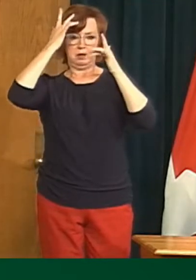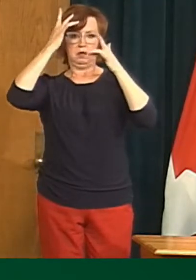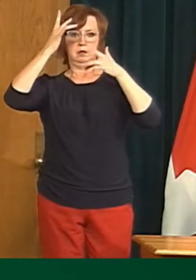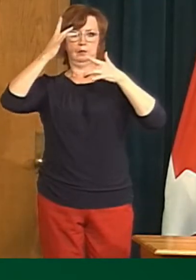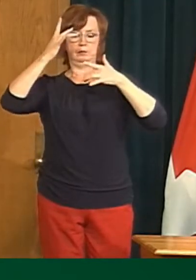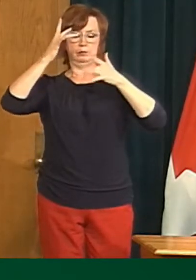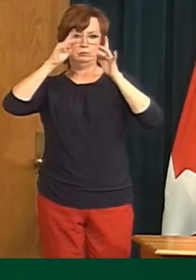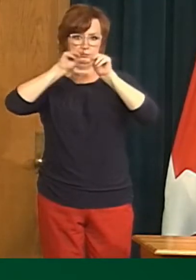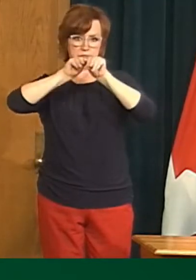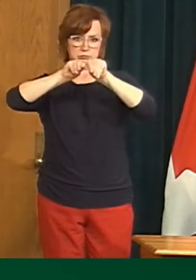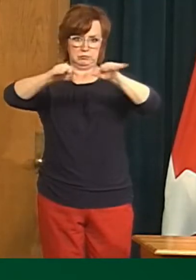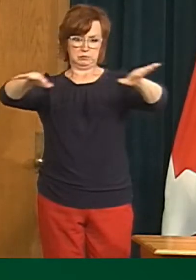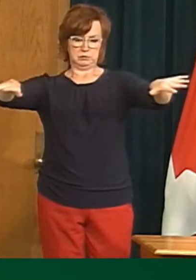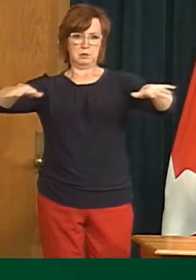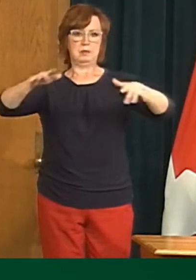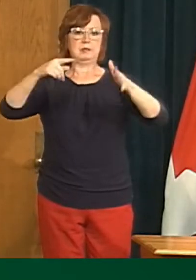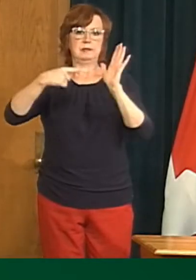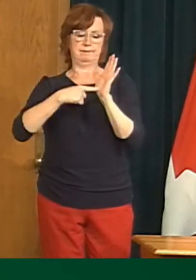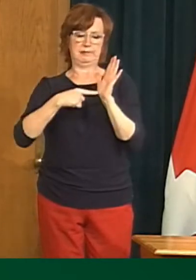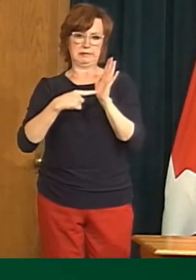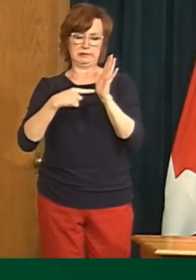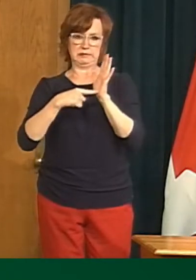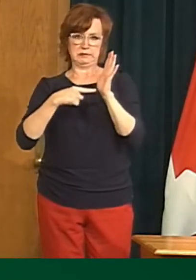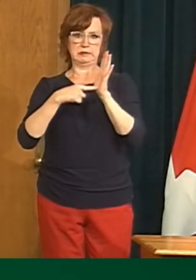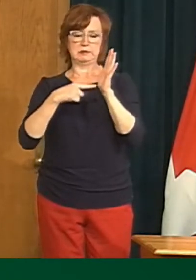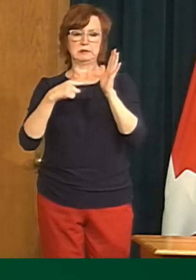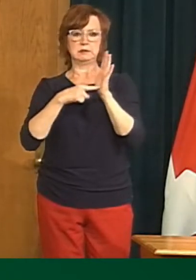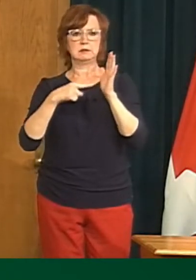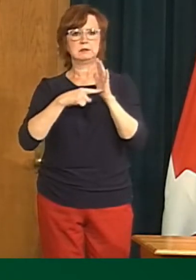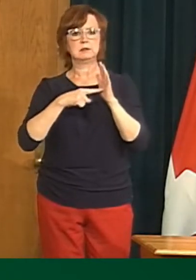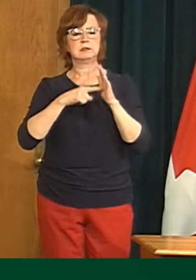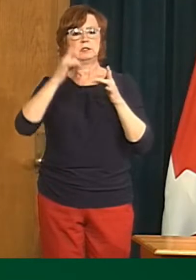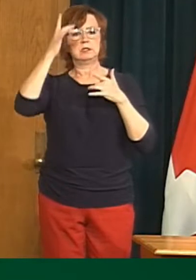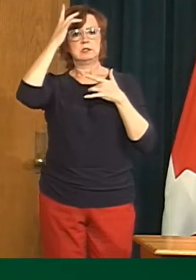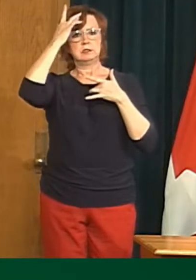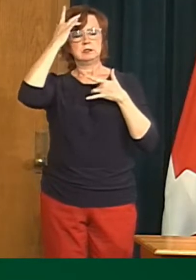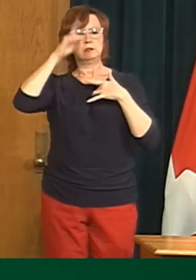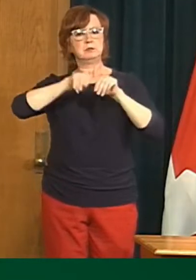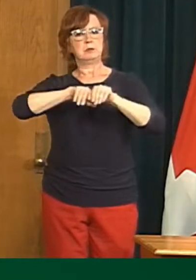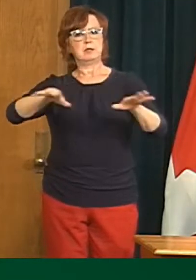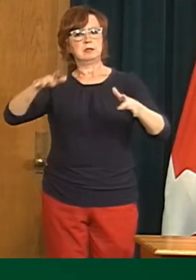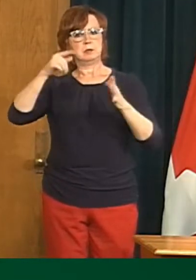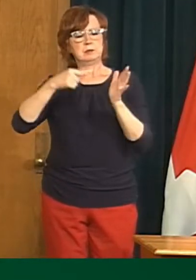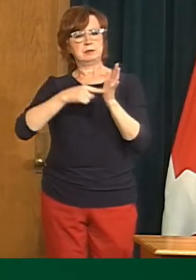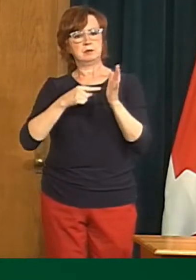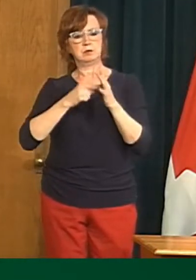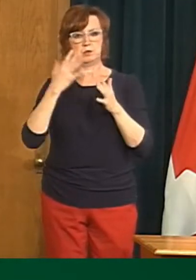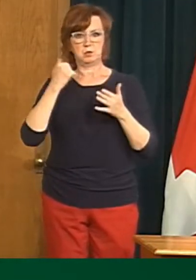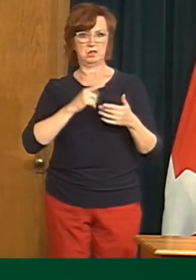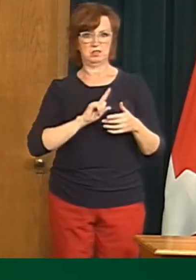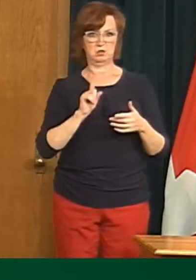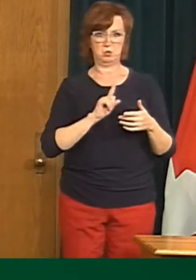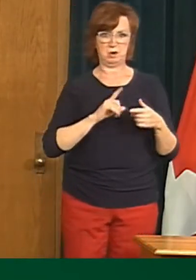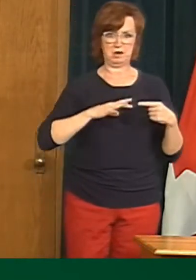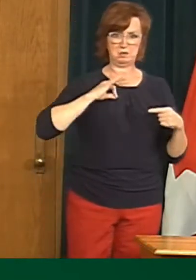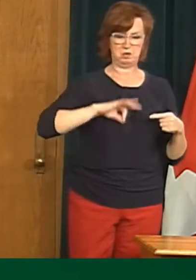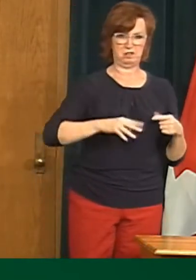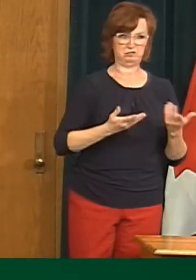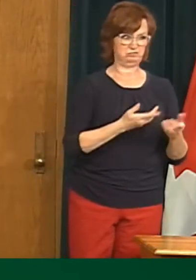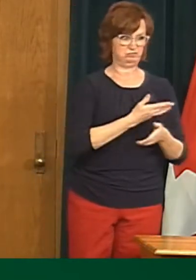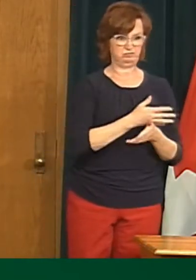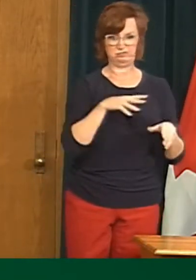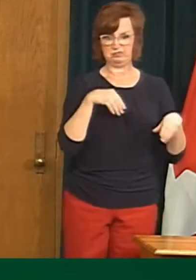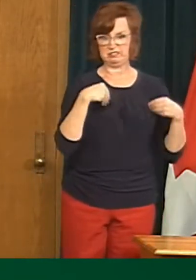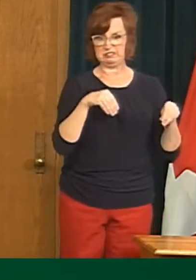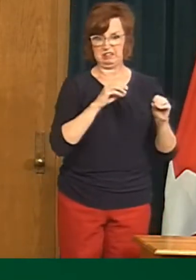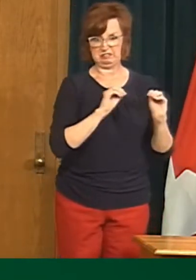the COVID-19 pandemic. That deficit will be largely attributed to a lowering of the revenues, and that has been indicated